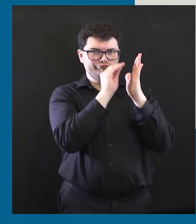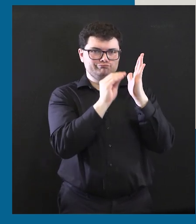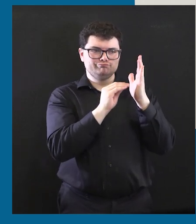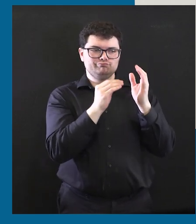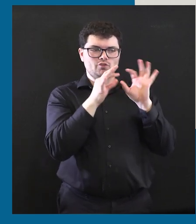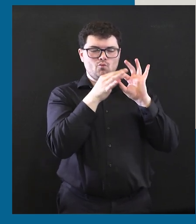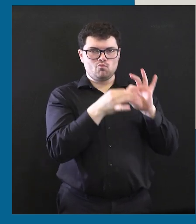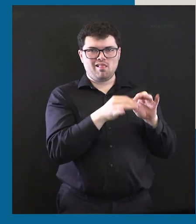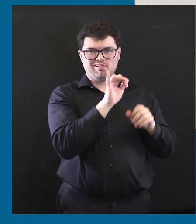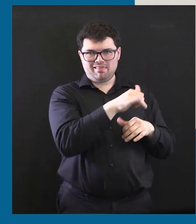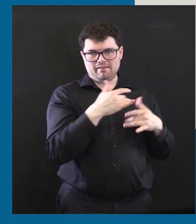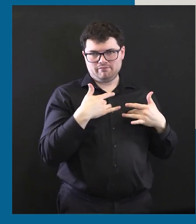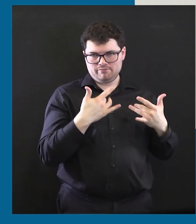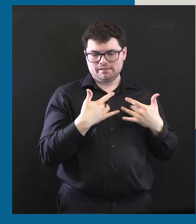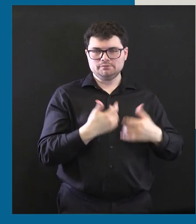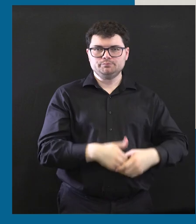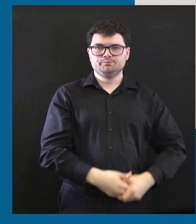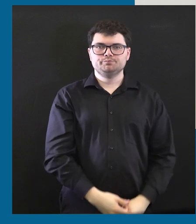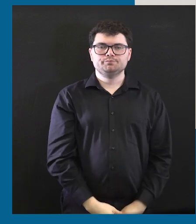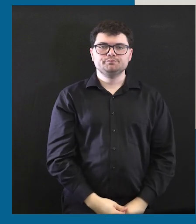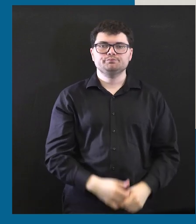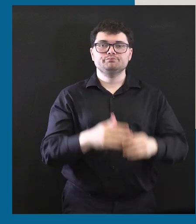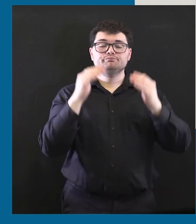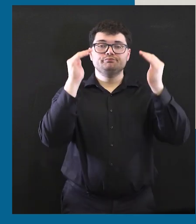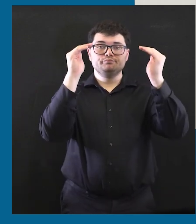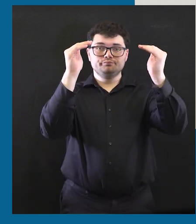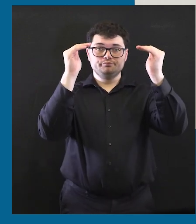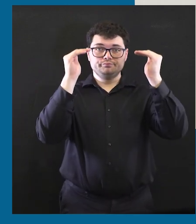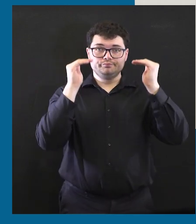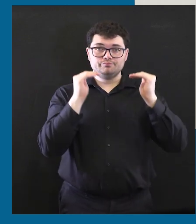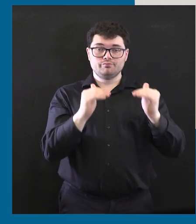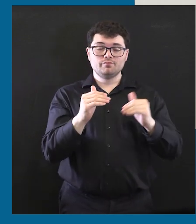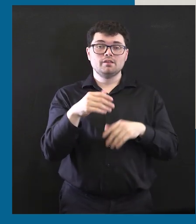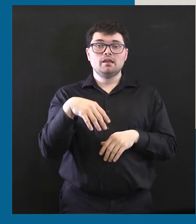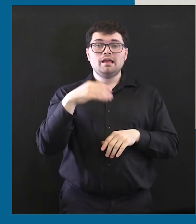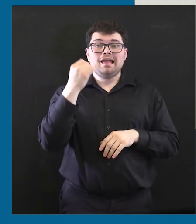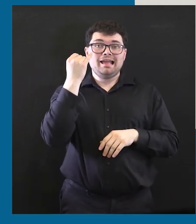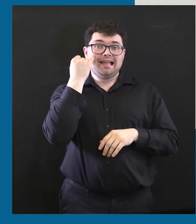where you can explain the event, what's going to happen at the picnic.